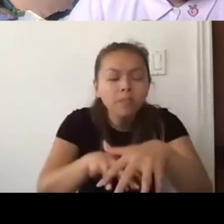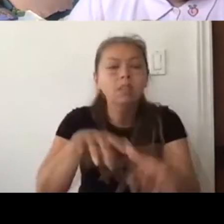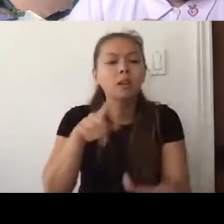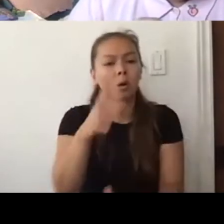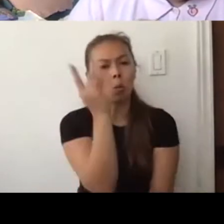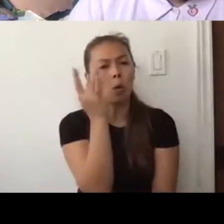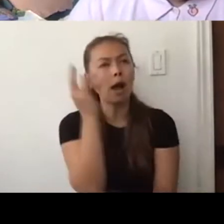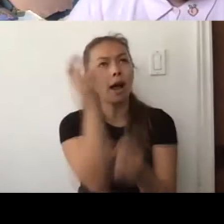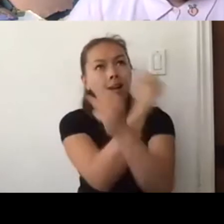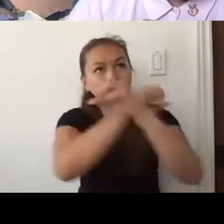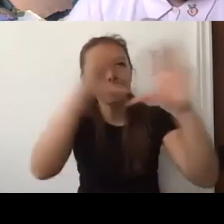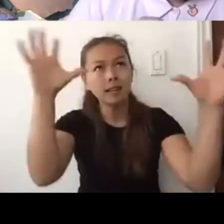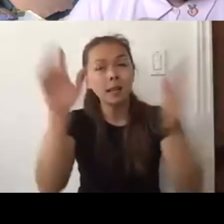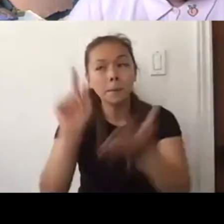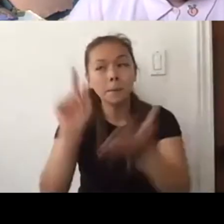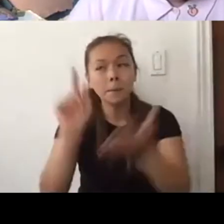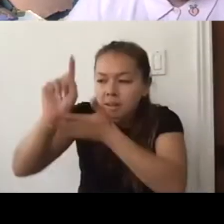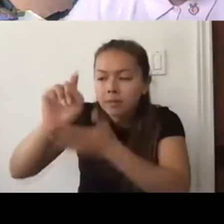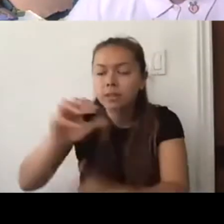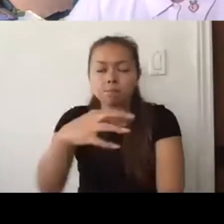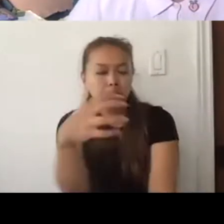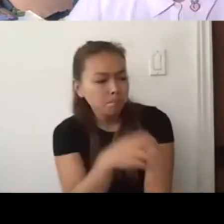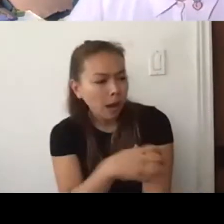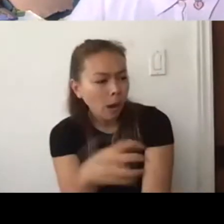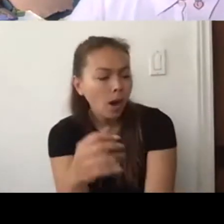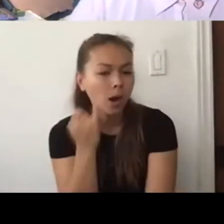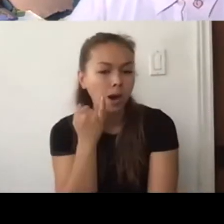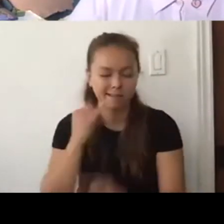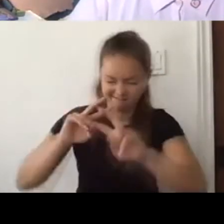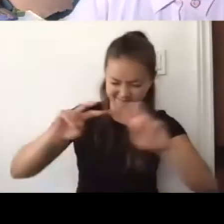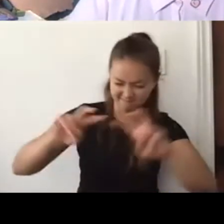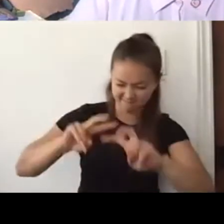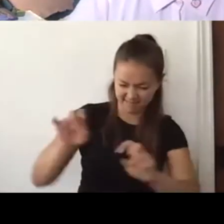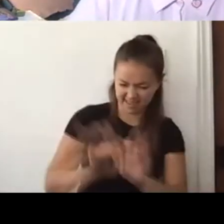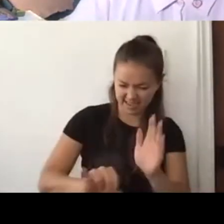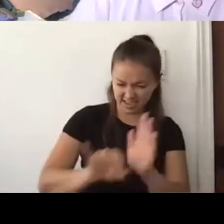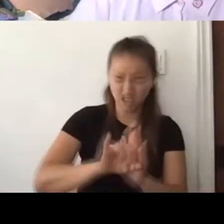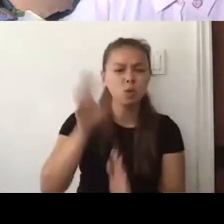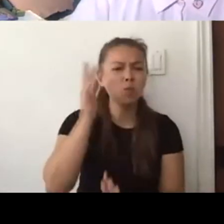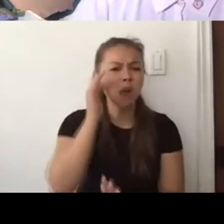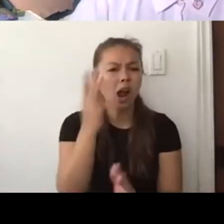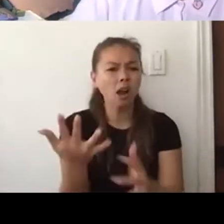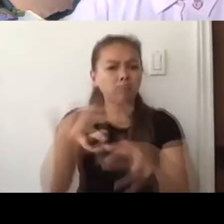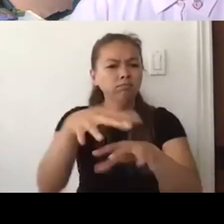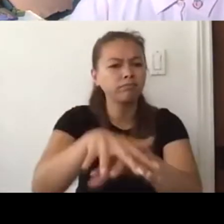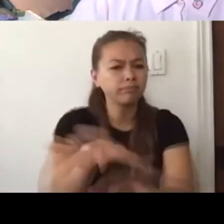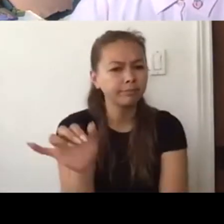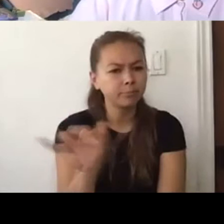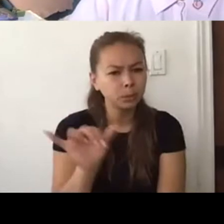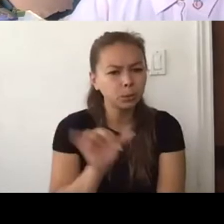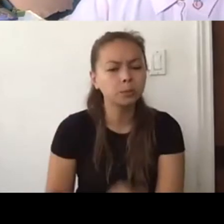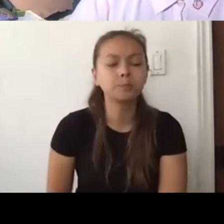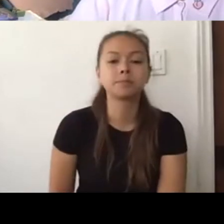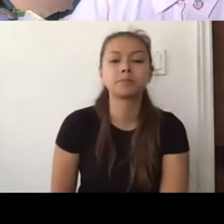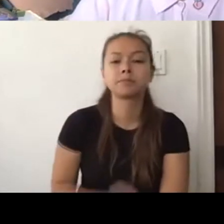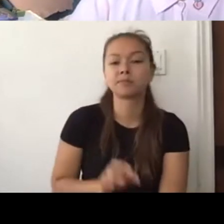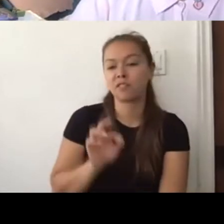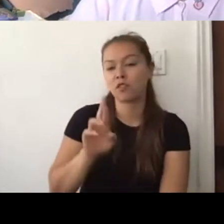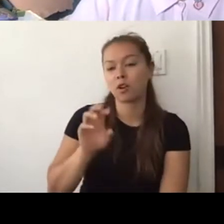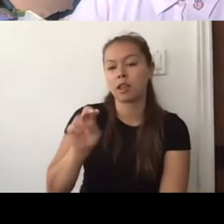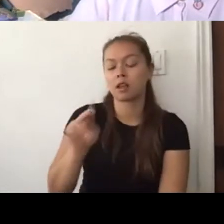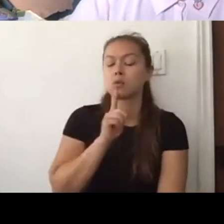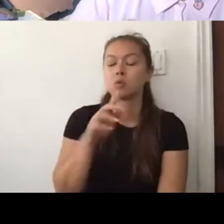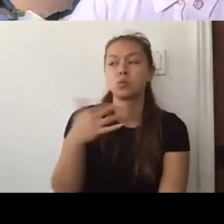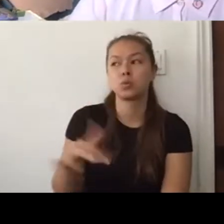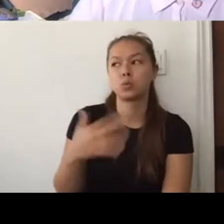these assessments of identity? That's a very fantastic question. And I think that the concept of power is at the heart of